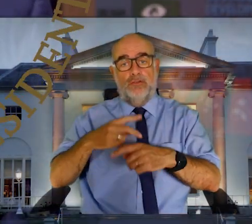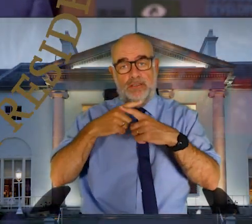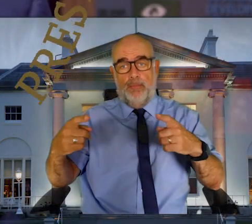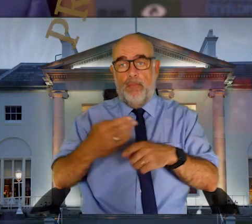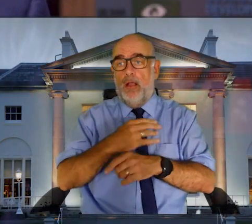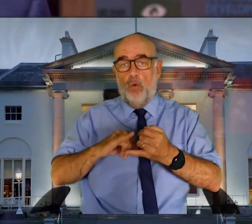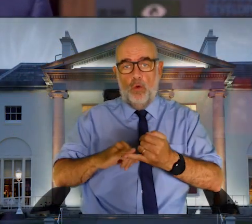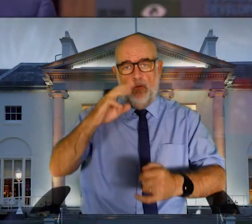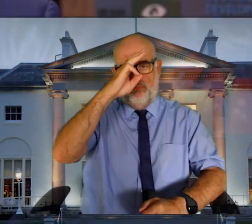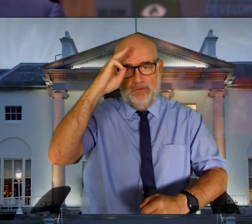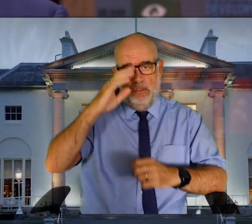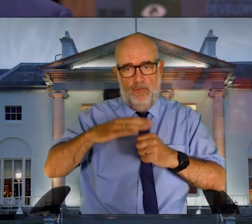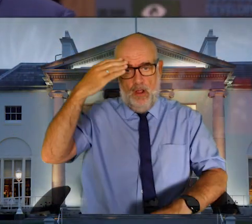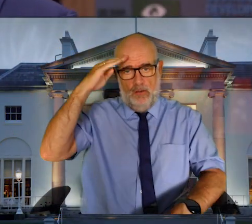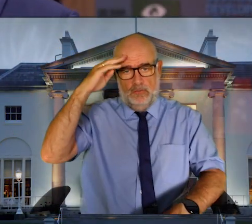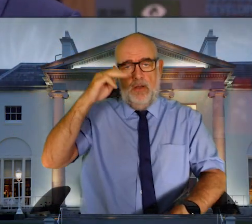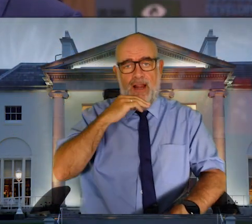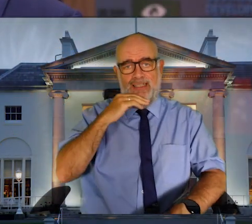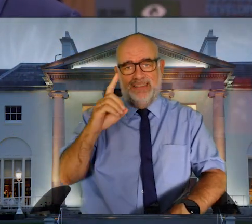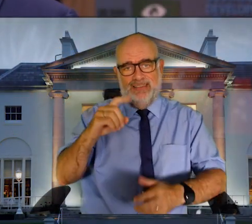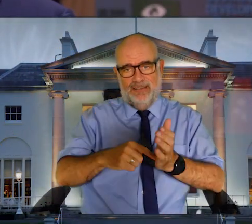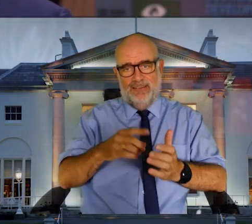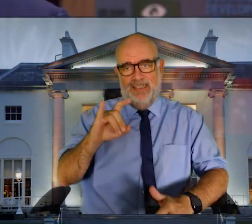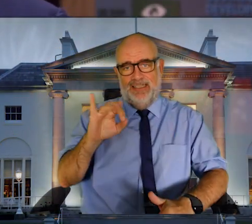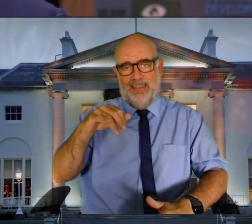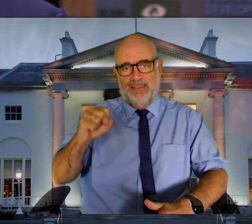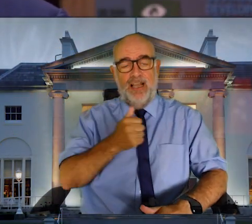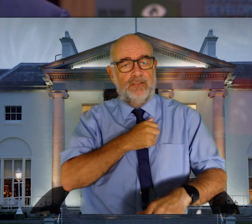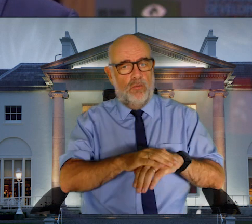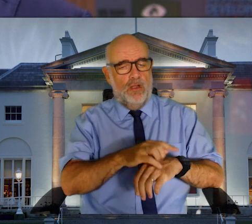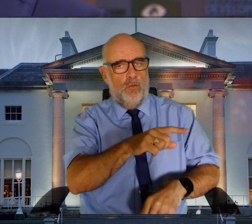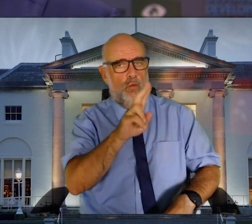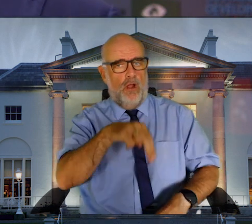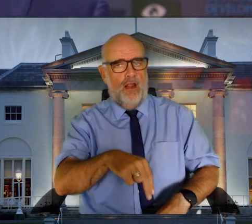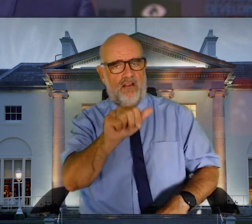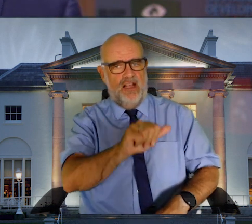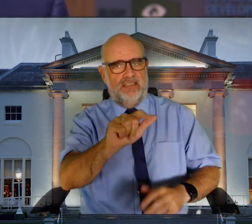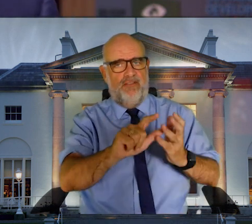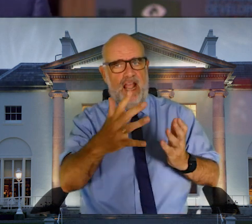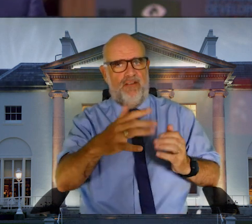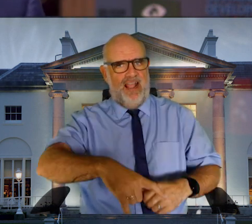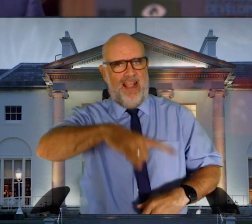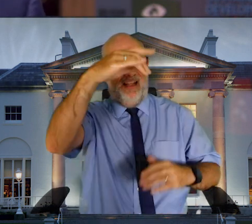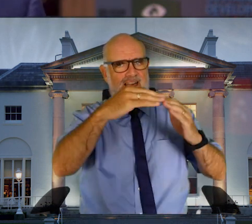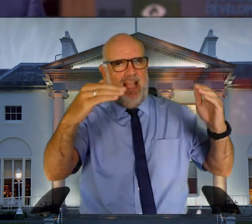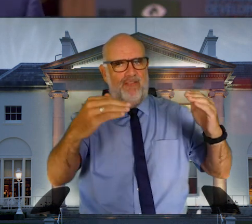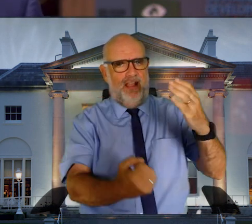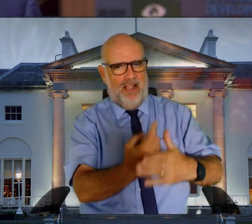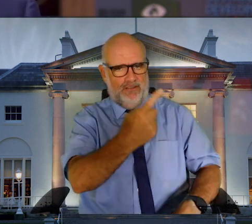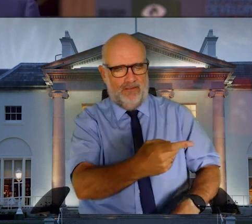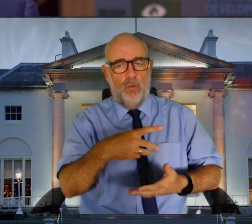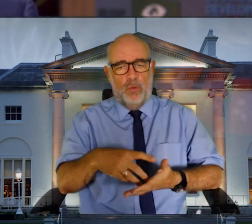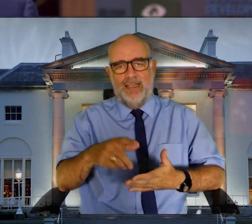Distinguished heads of state and governments, excellencies, esteemed heads of delegations, Mr. Secretary General,